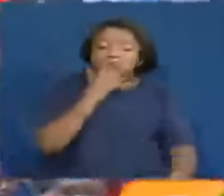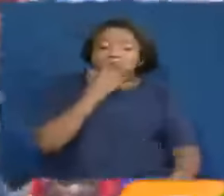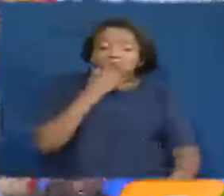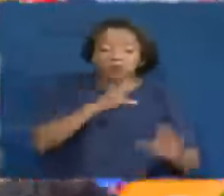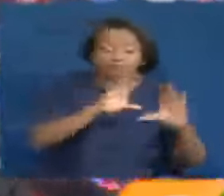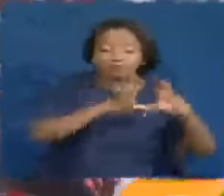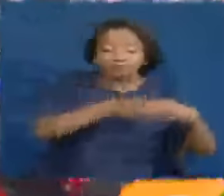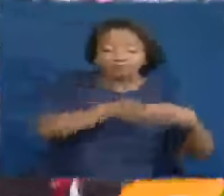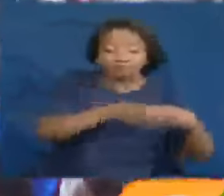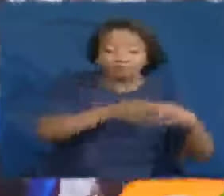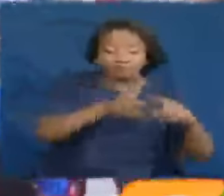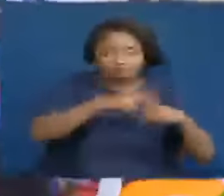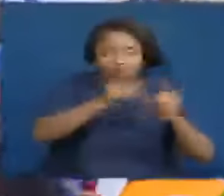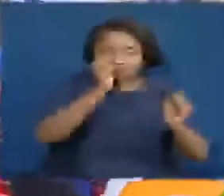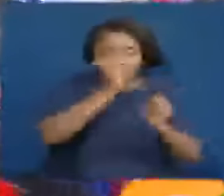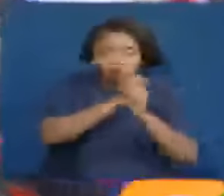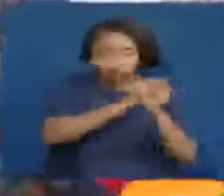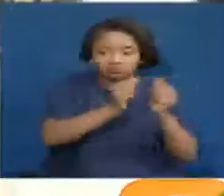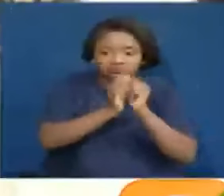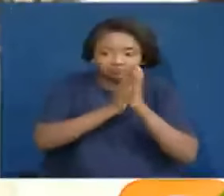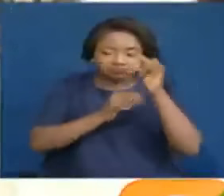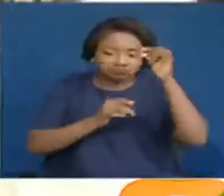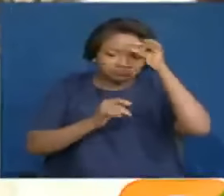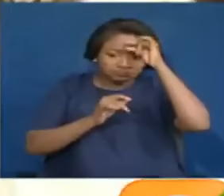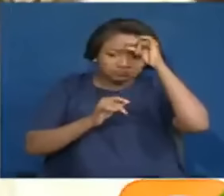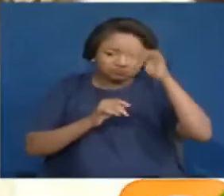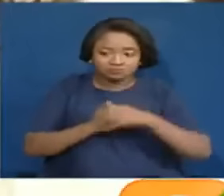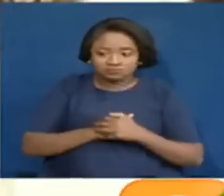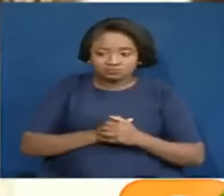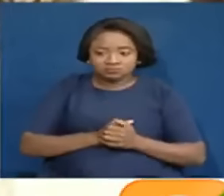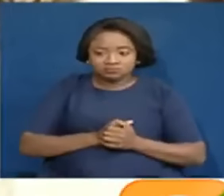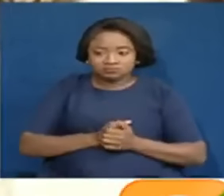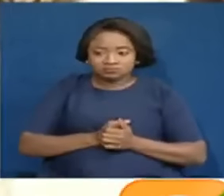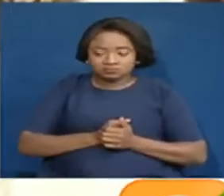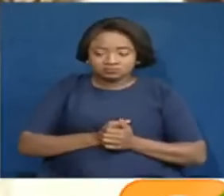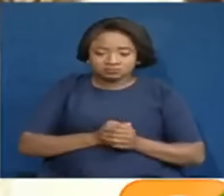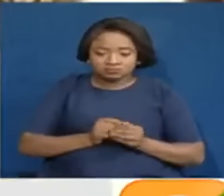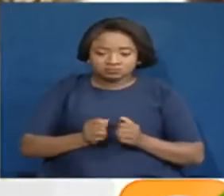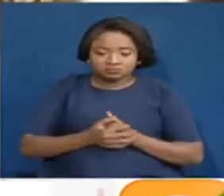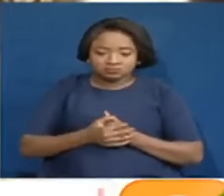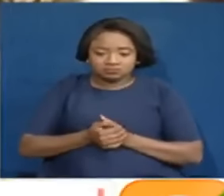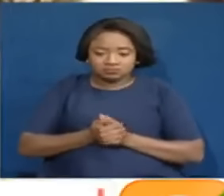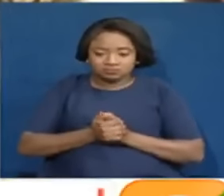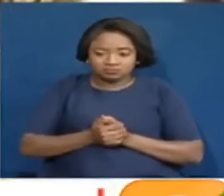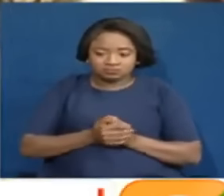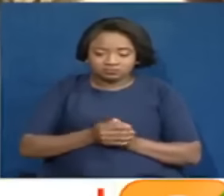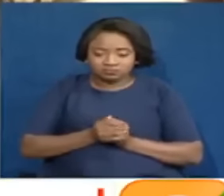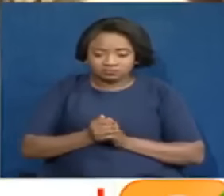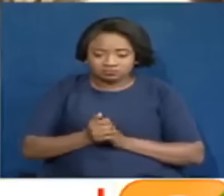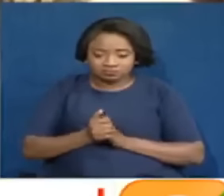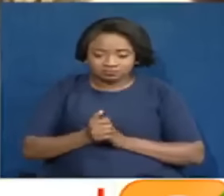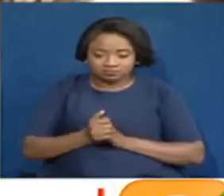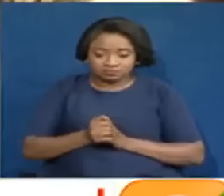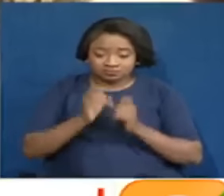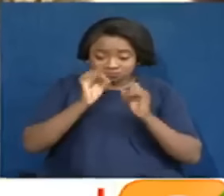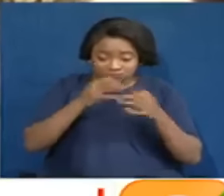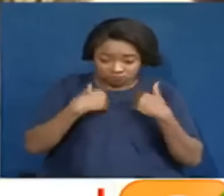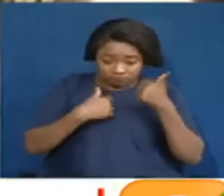Movement, started working with government. A good idea always gives way to a better